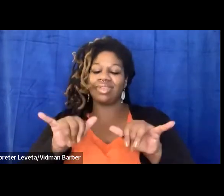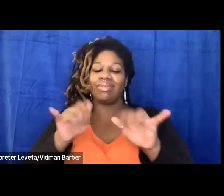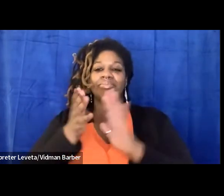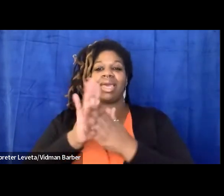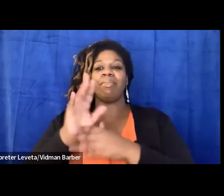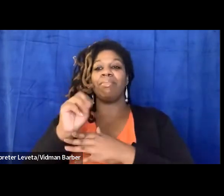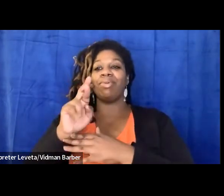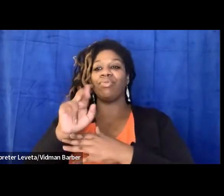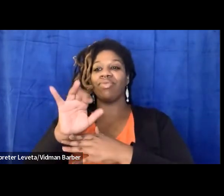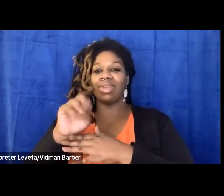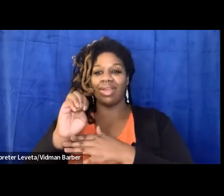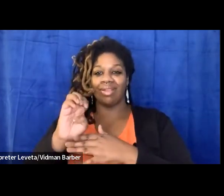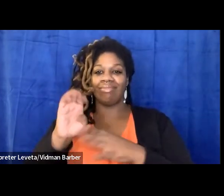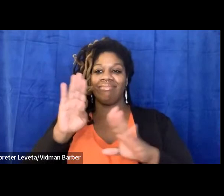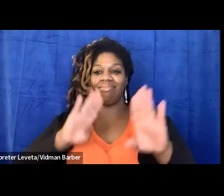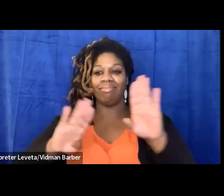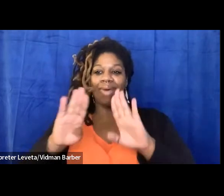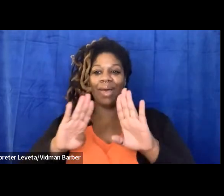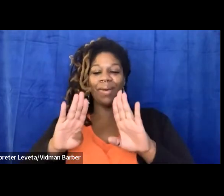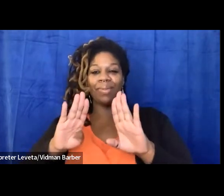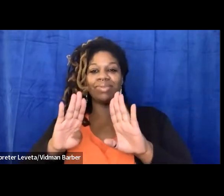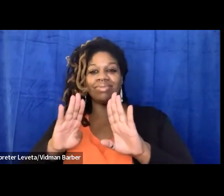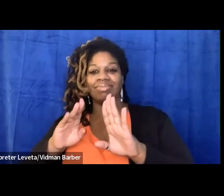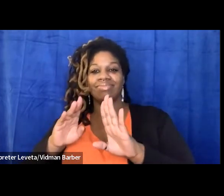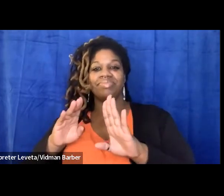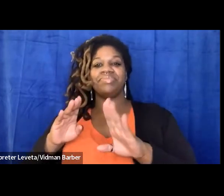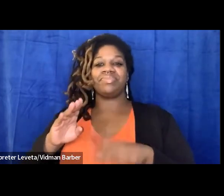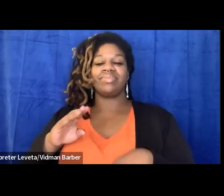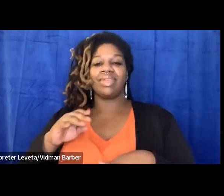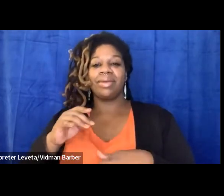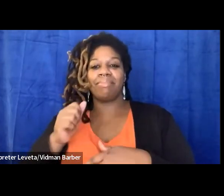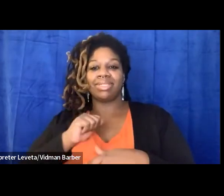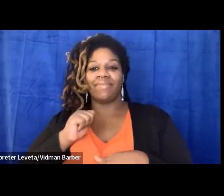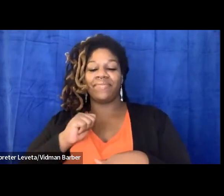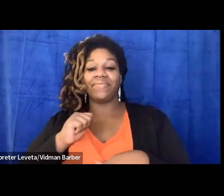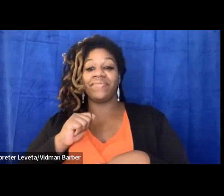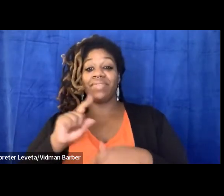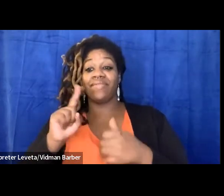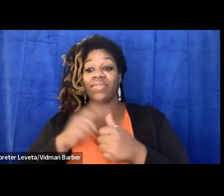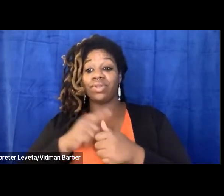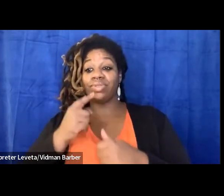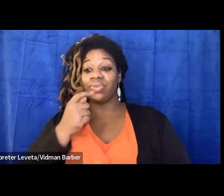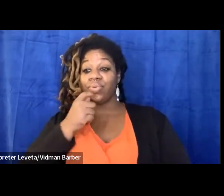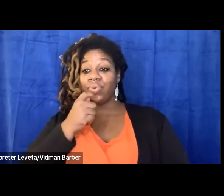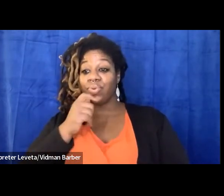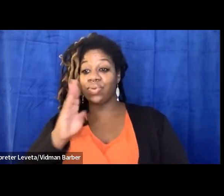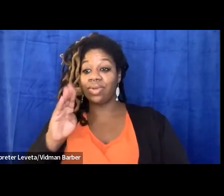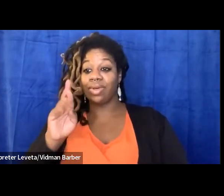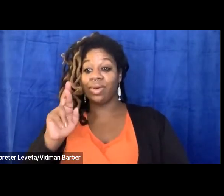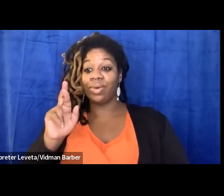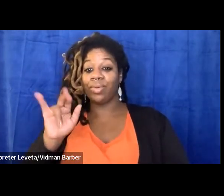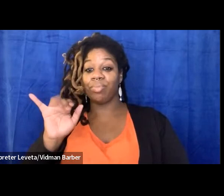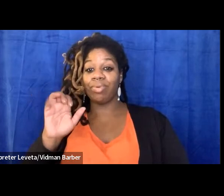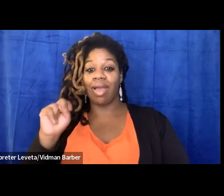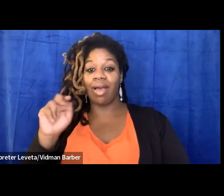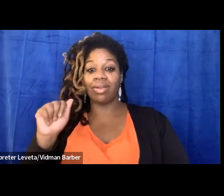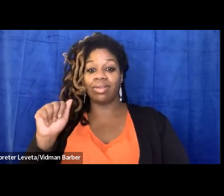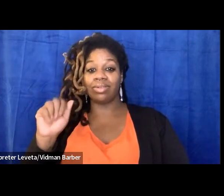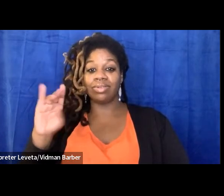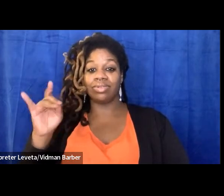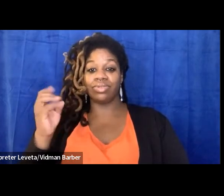So, okay, first up we have Brianna Jones. Brianna, please introduce yourself.